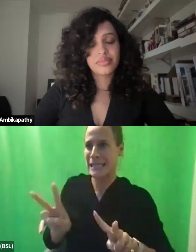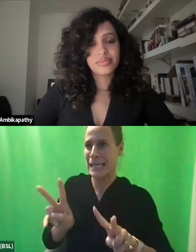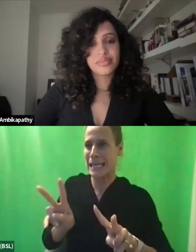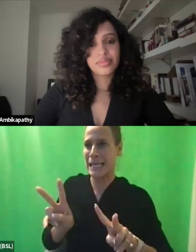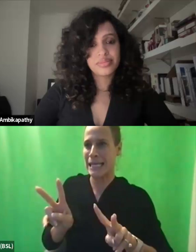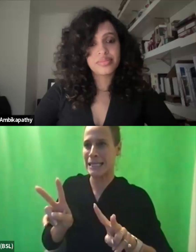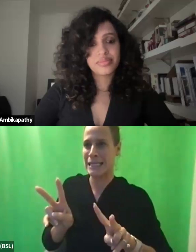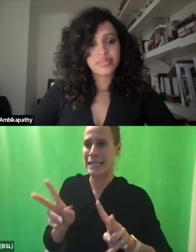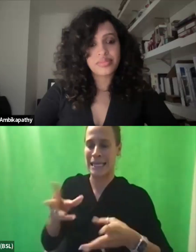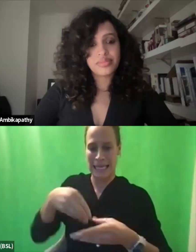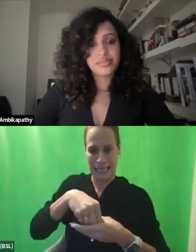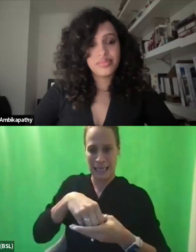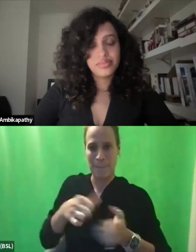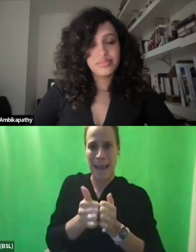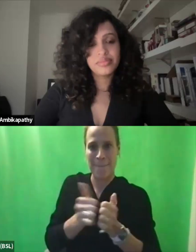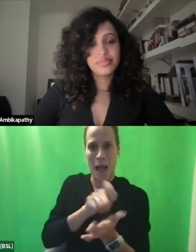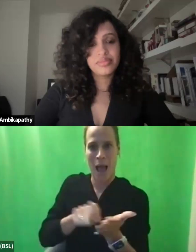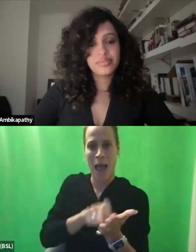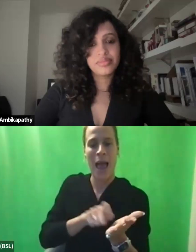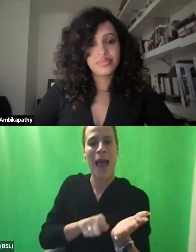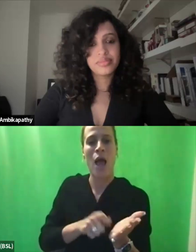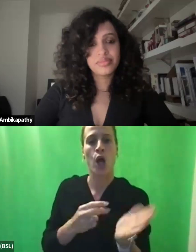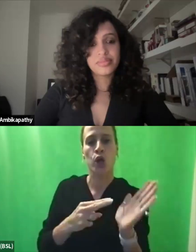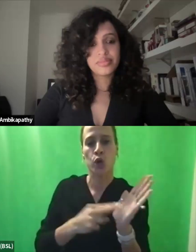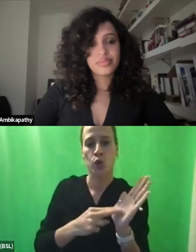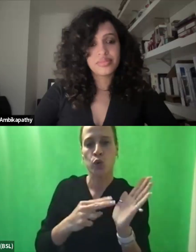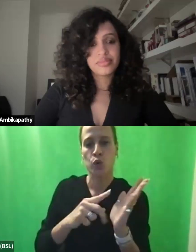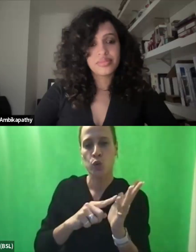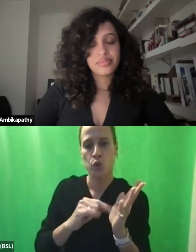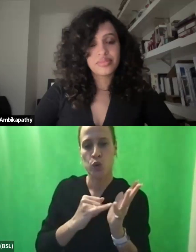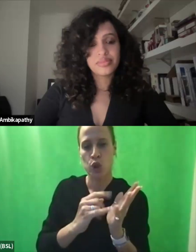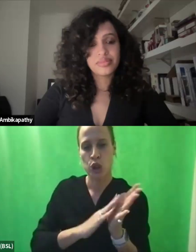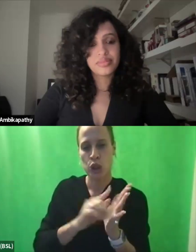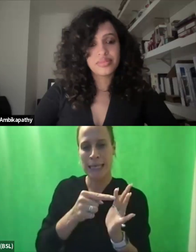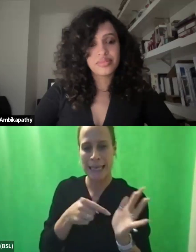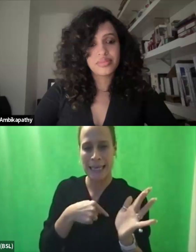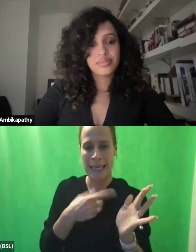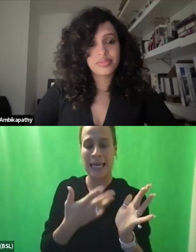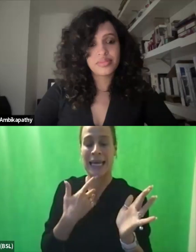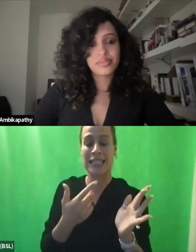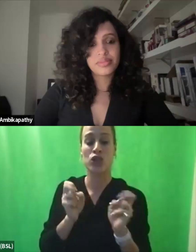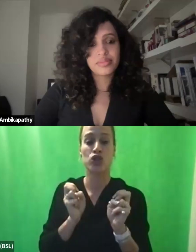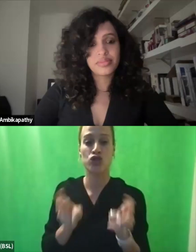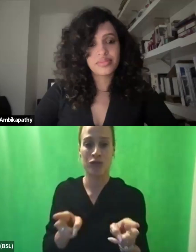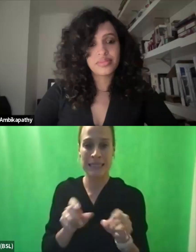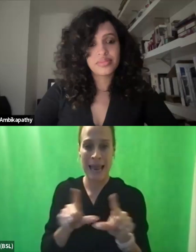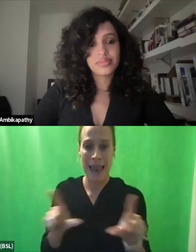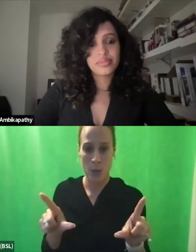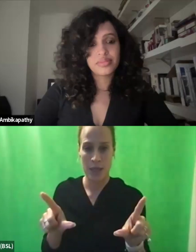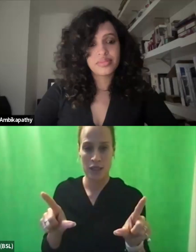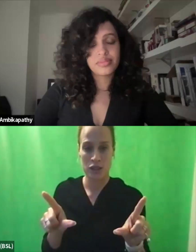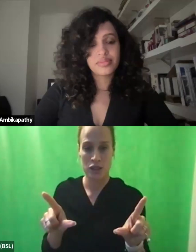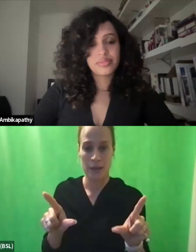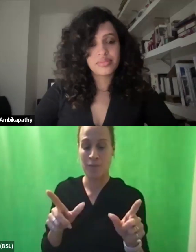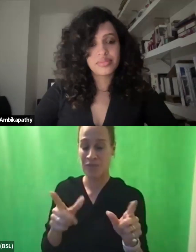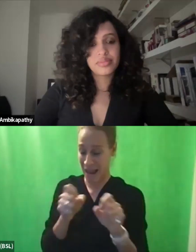form on paper. And that language is Nouchi. And Nouchi is the street language from Abidjan. It is a language that